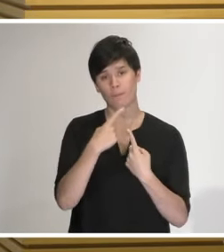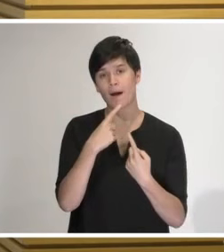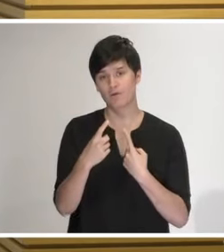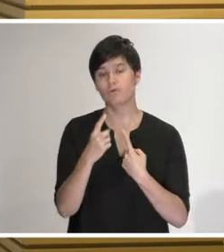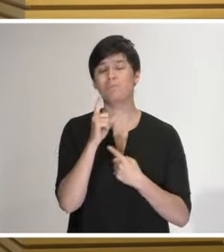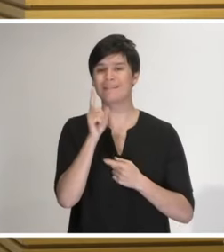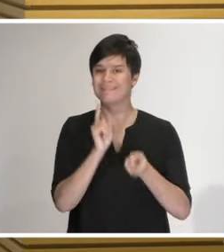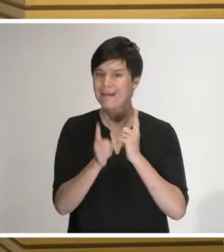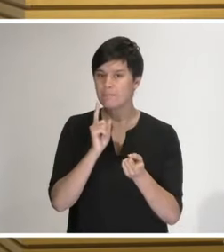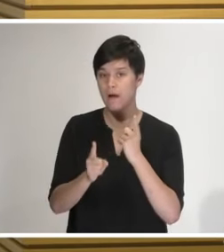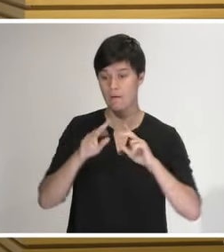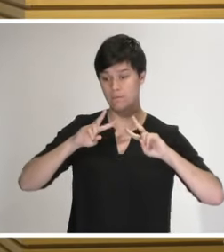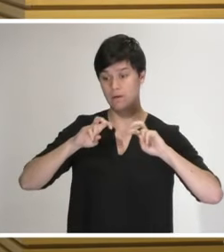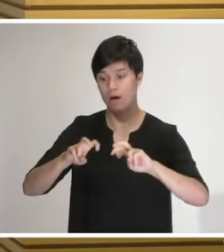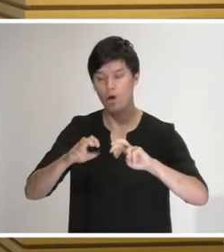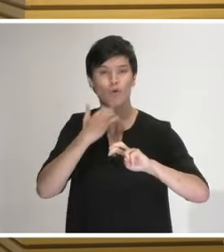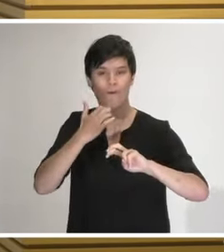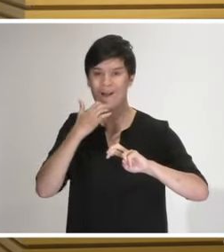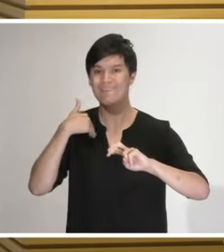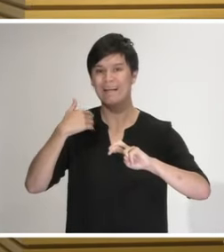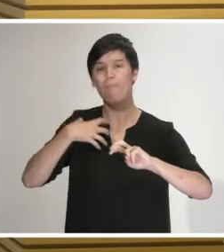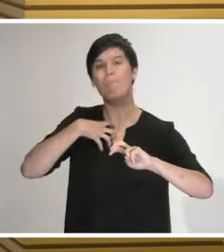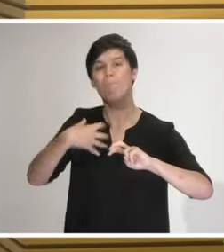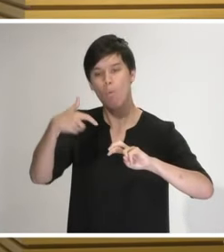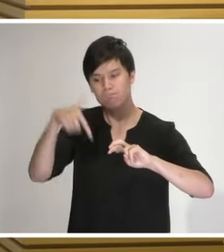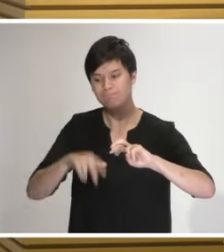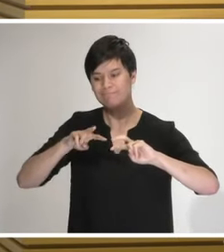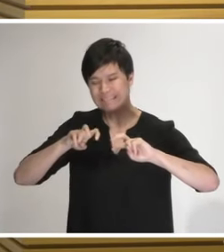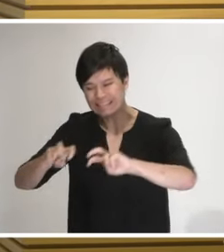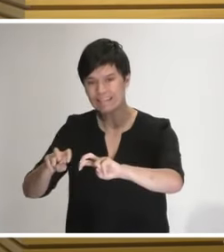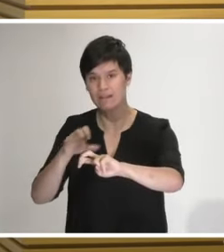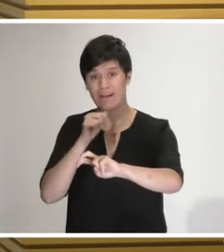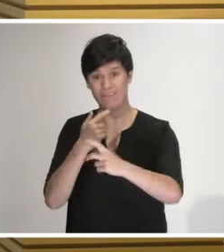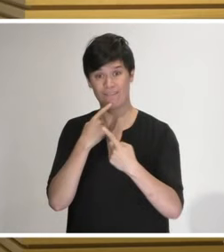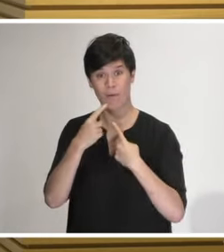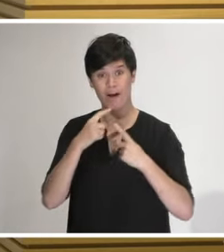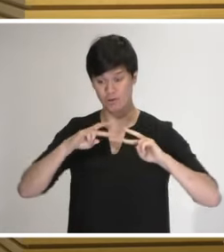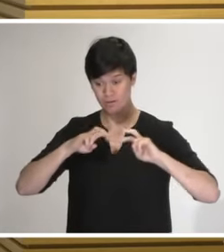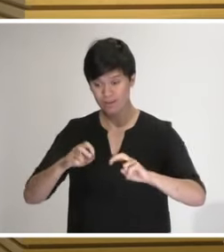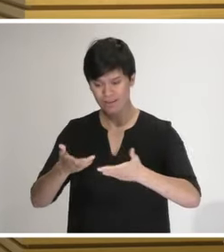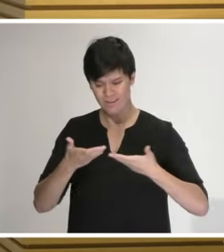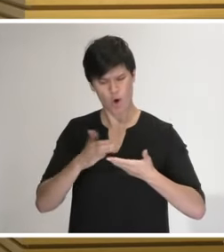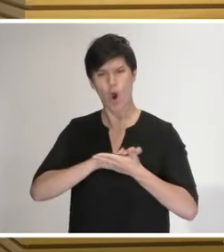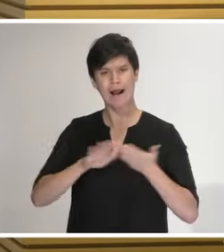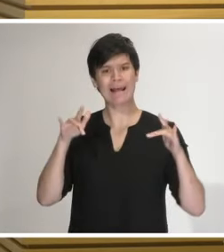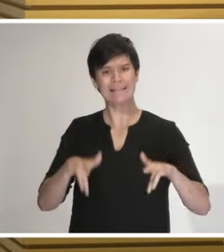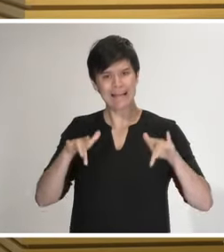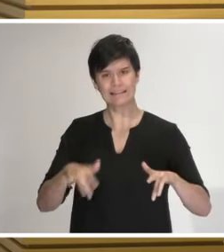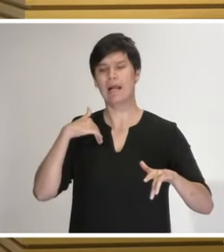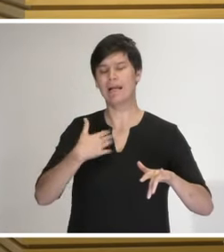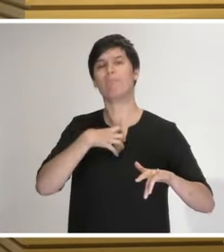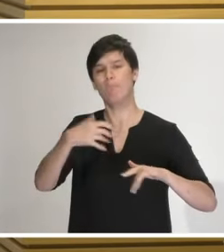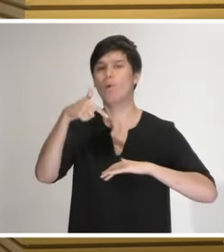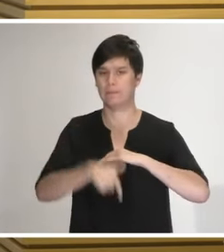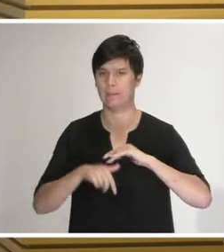what is actually happening in that local community. If the data is not clear to them from the patients under investigation, and that all